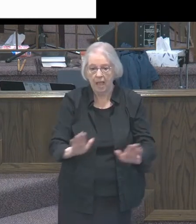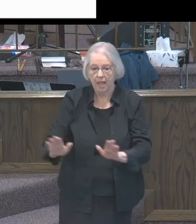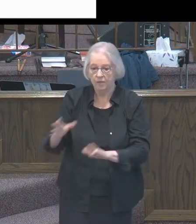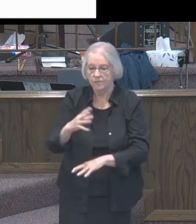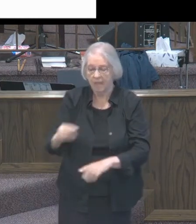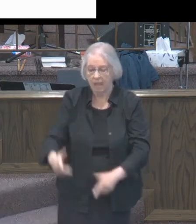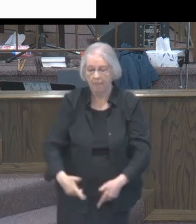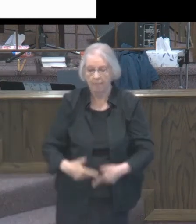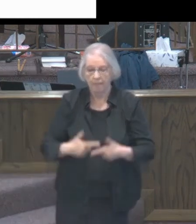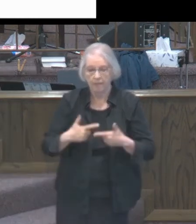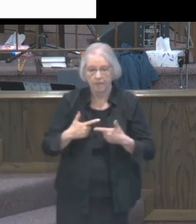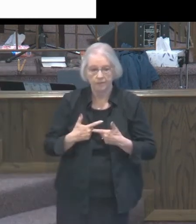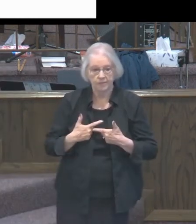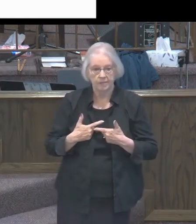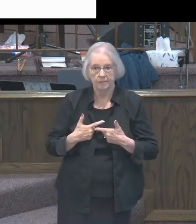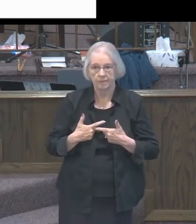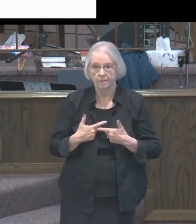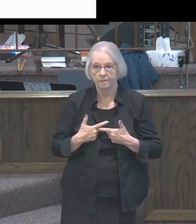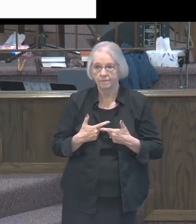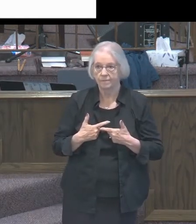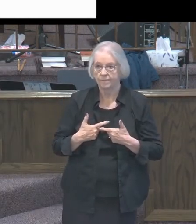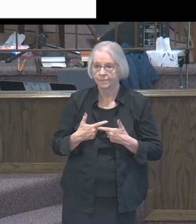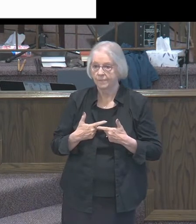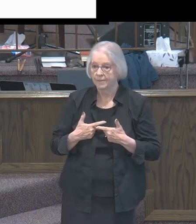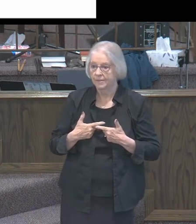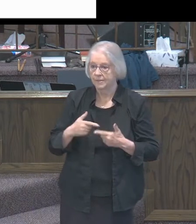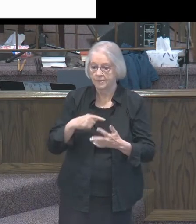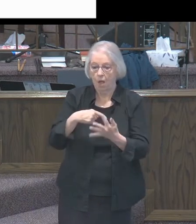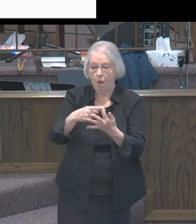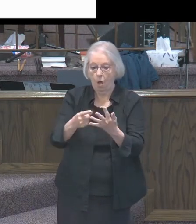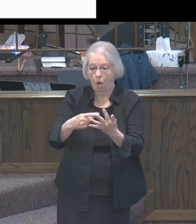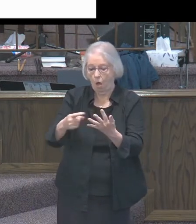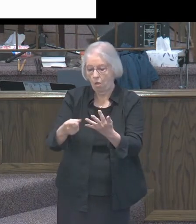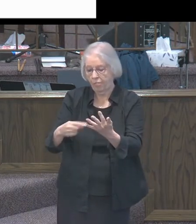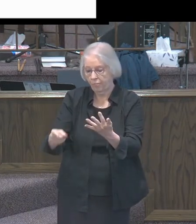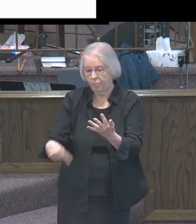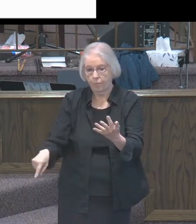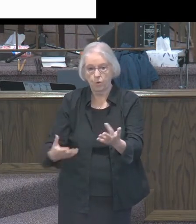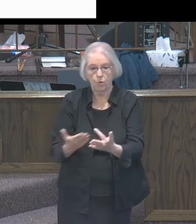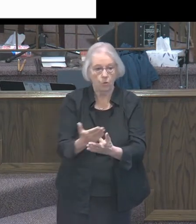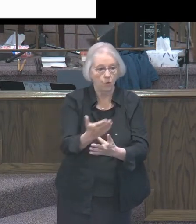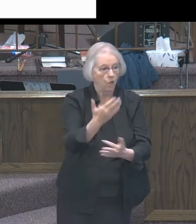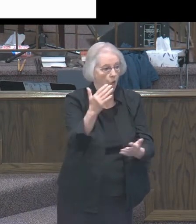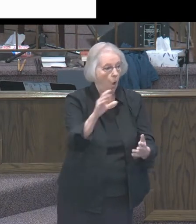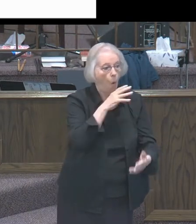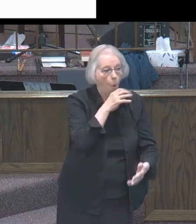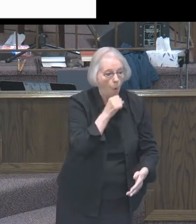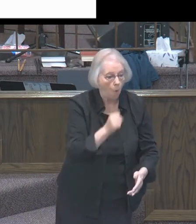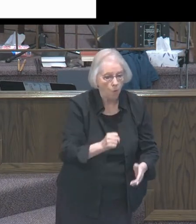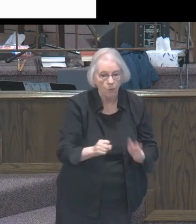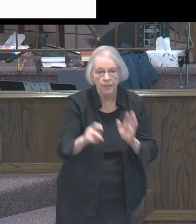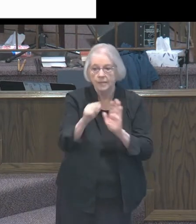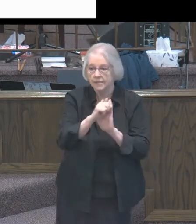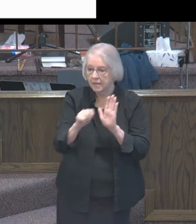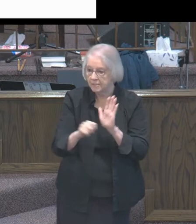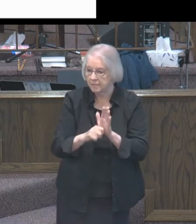This is not Matthew 5, Matthew 6, Matthew 7. It is not new teaching. So when they looked at him